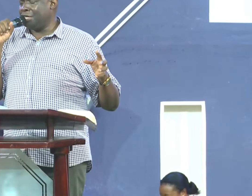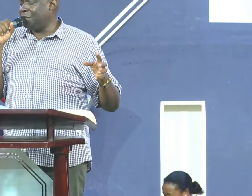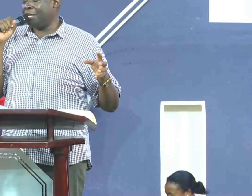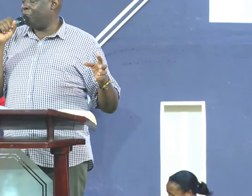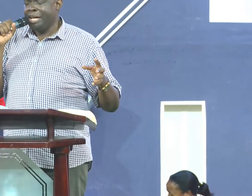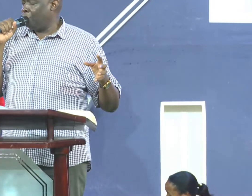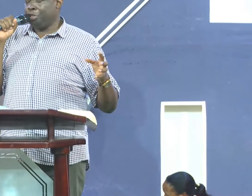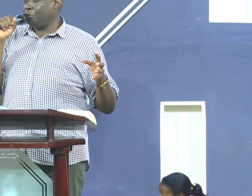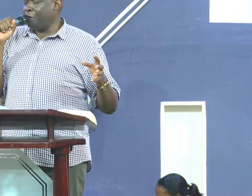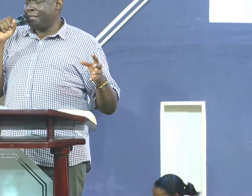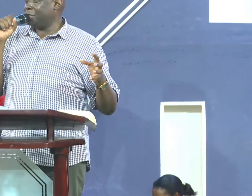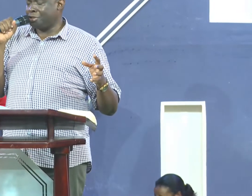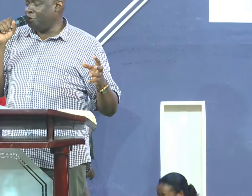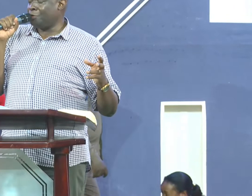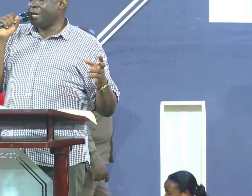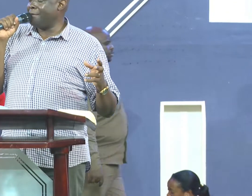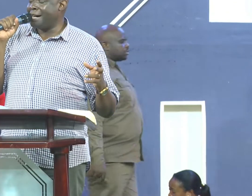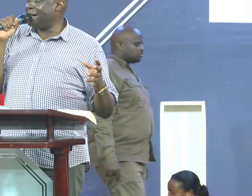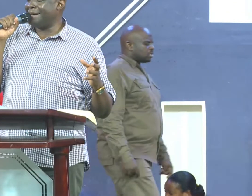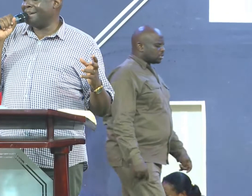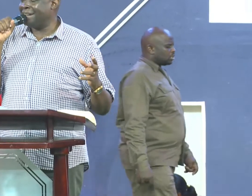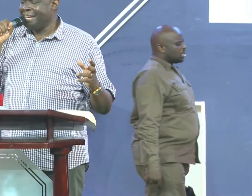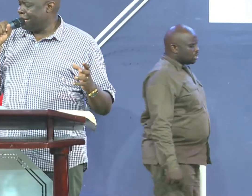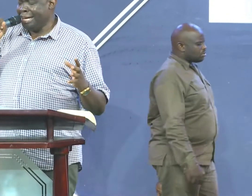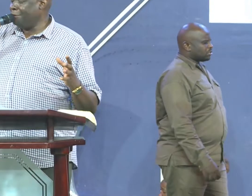oluzzi otuwa ekisa okulaba